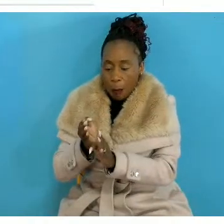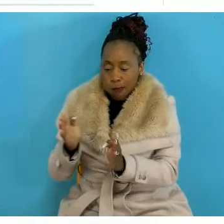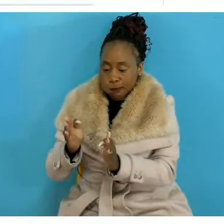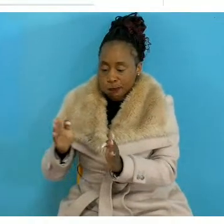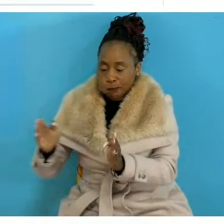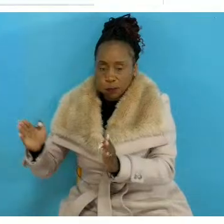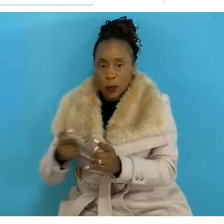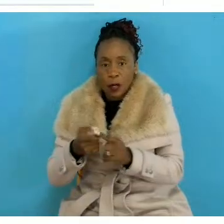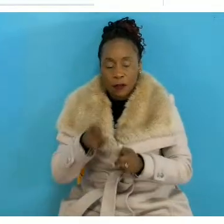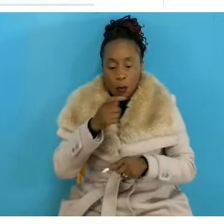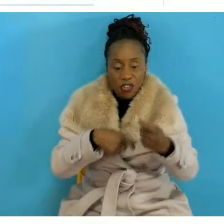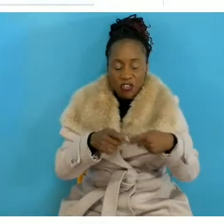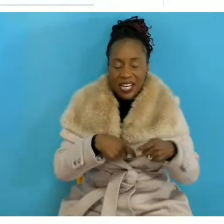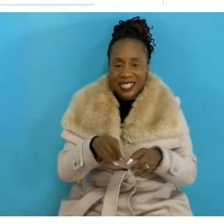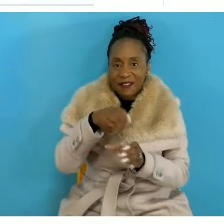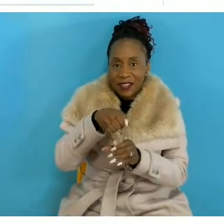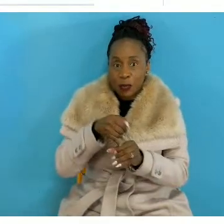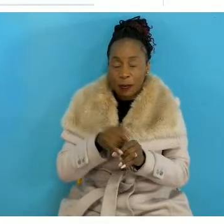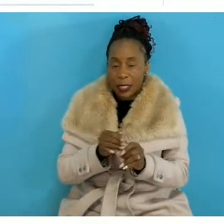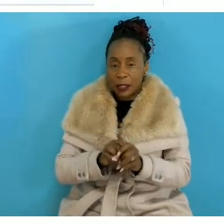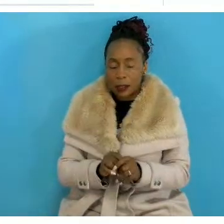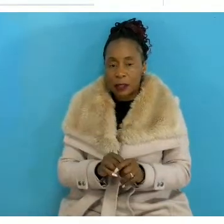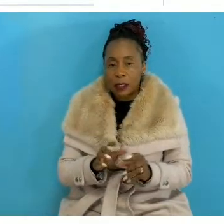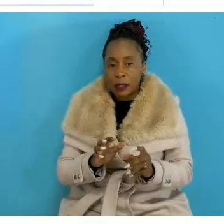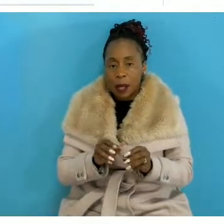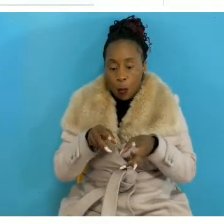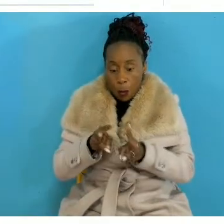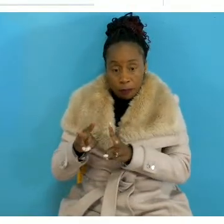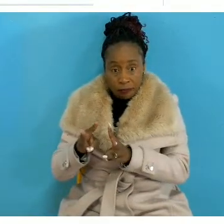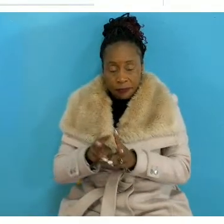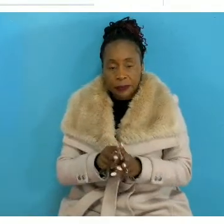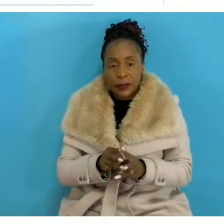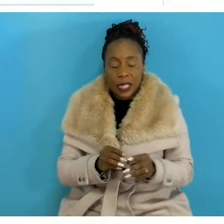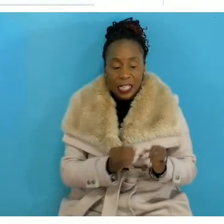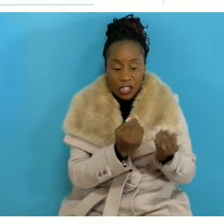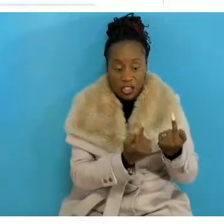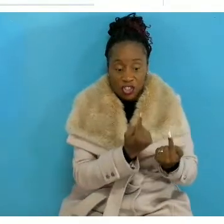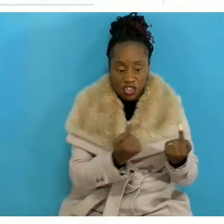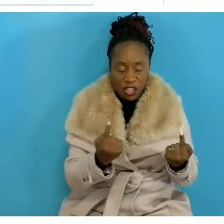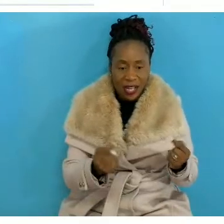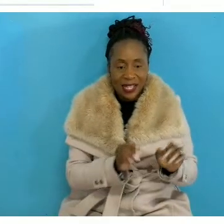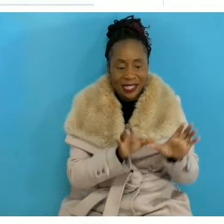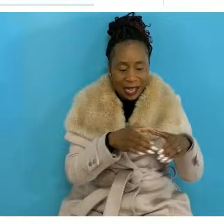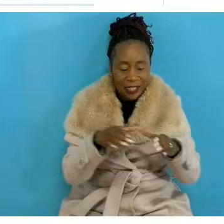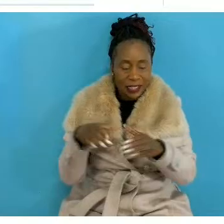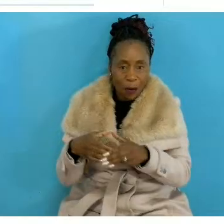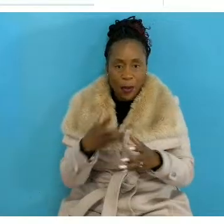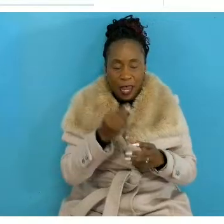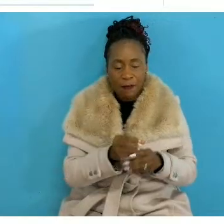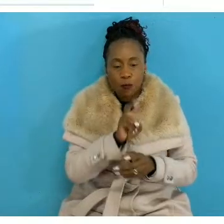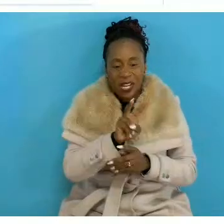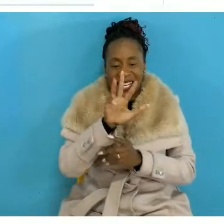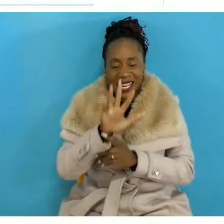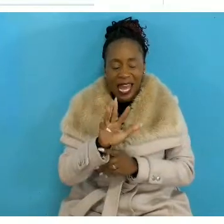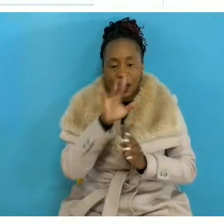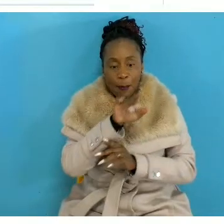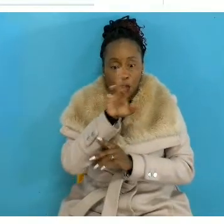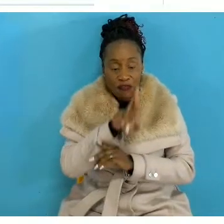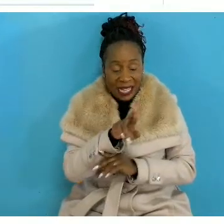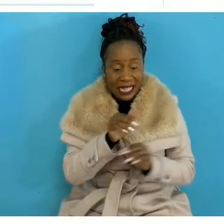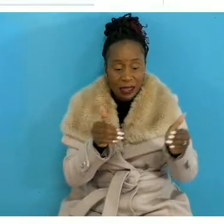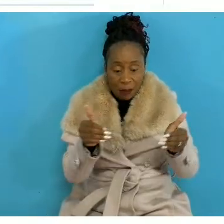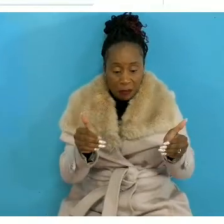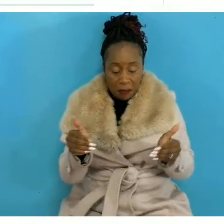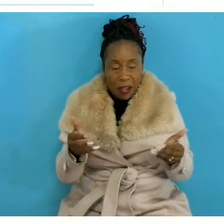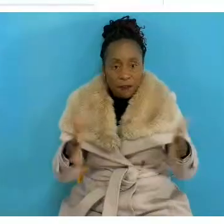and investment point of view, per sector, we have about 39 billion that has been facilitated